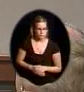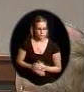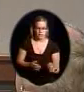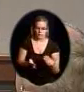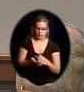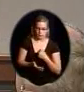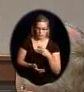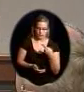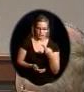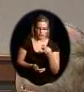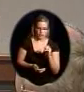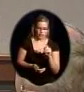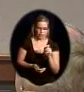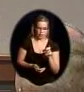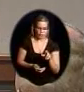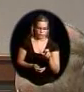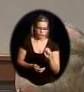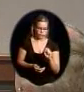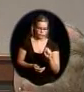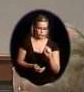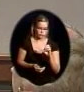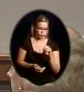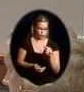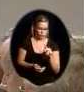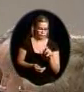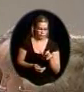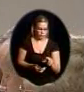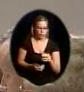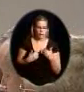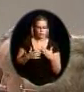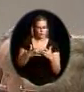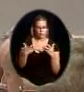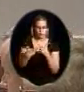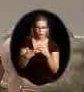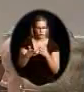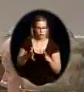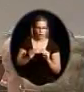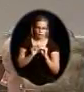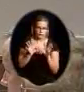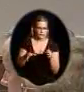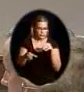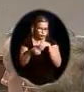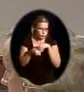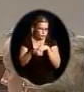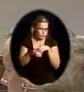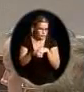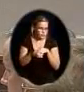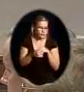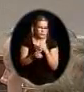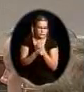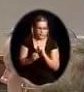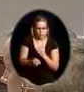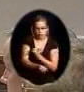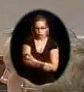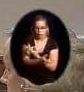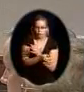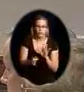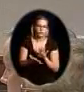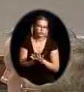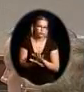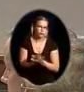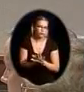Again, I'm Heather Schoonover, and we do have a lot of partners, obviously, internally, Safe and Drug-Free Schools,